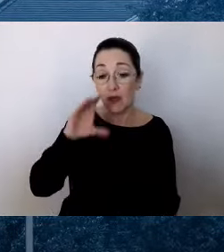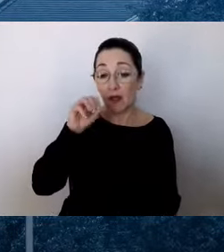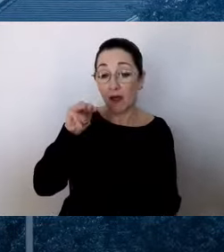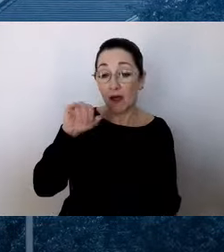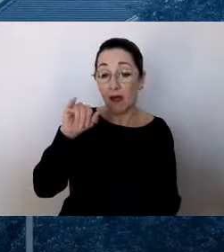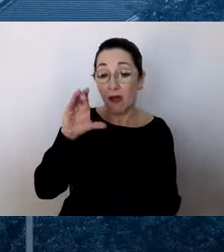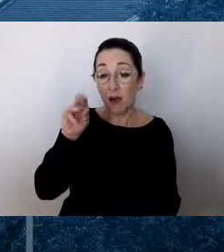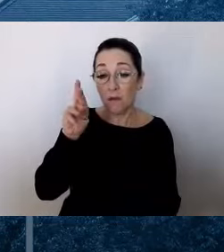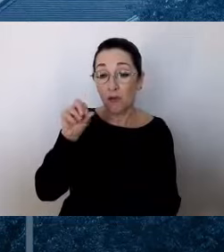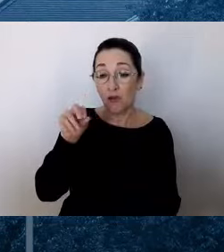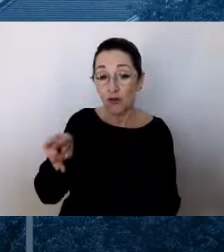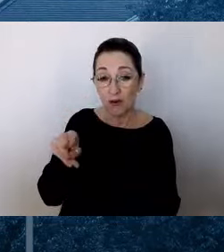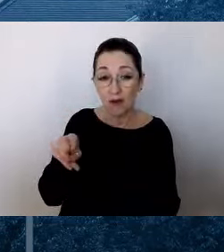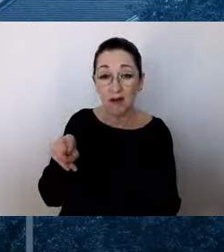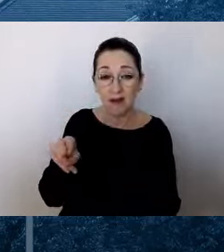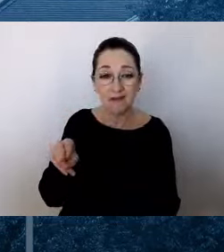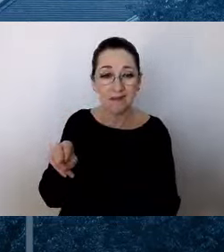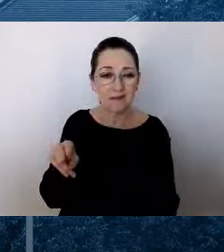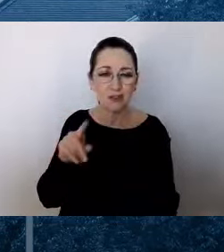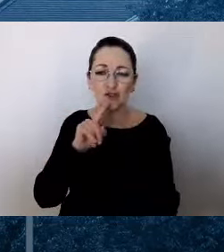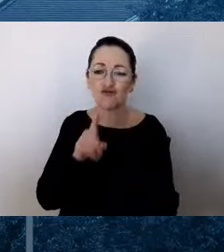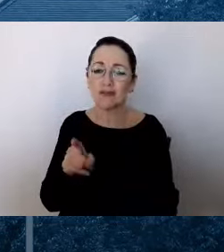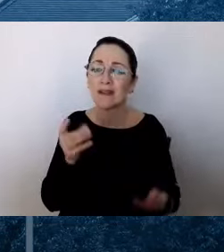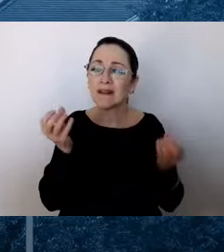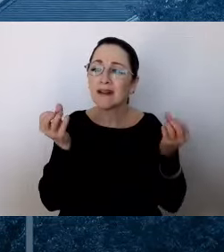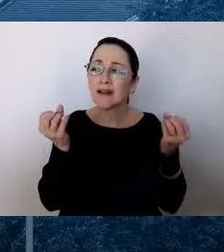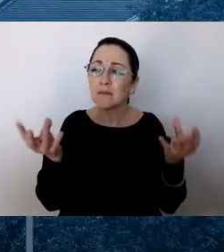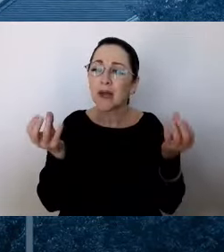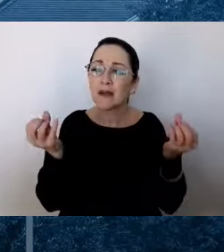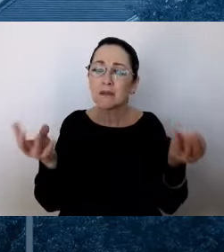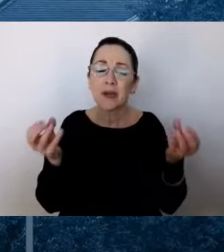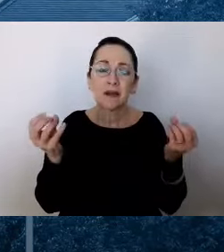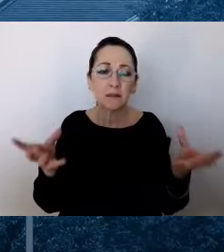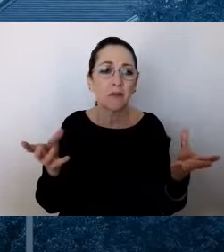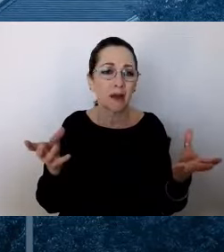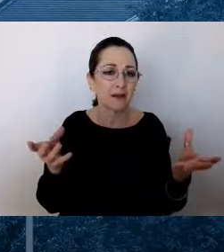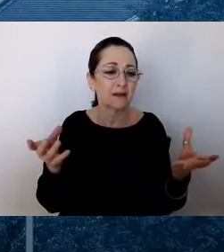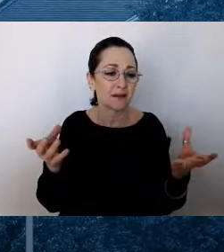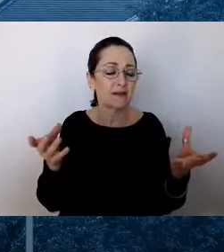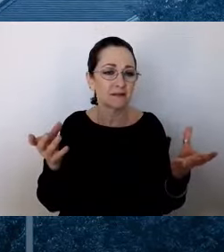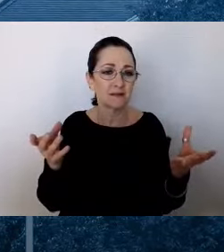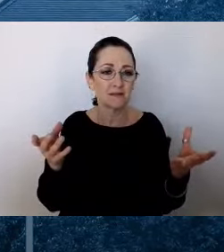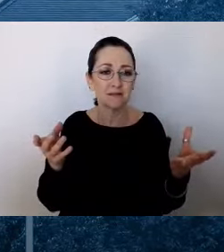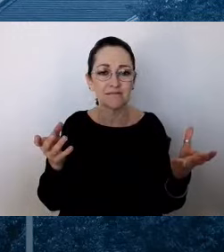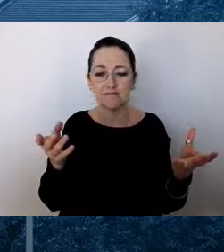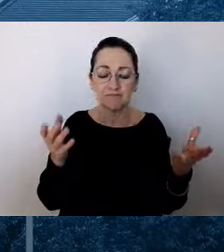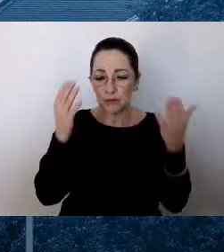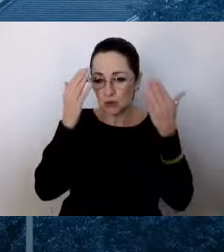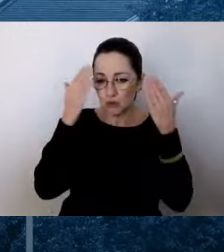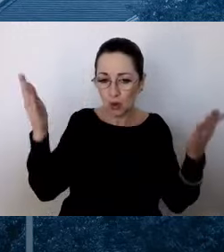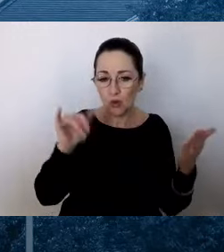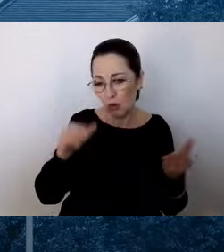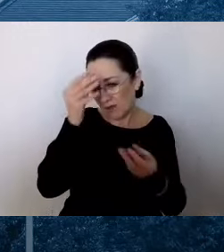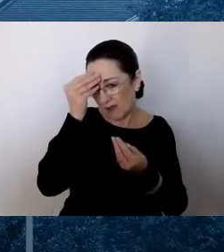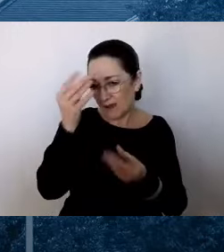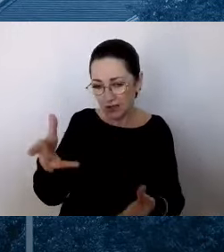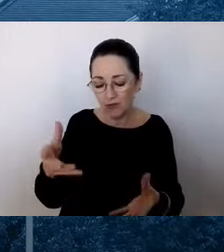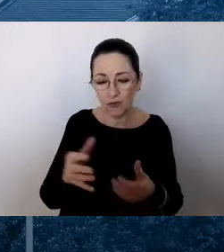goes, there just are a lot of unknowns still, and I don't want to get ahead of the